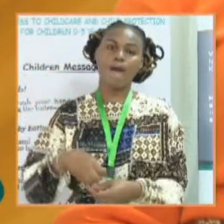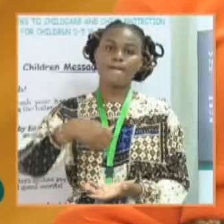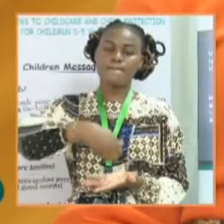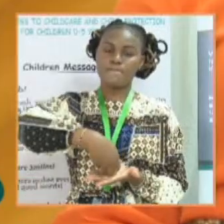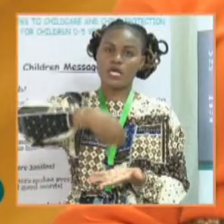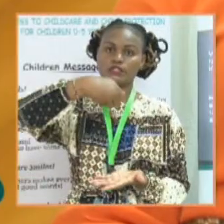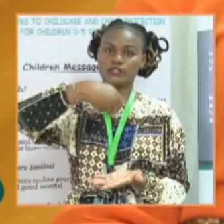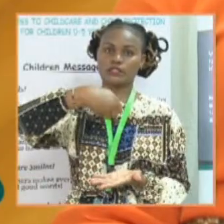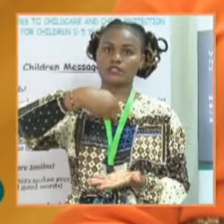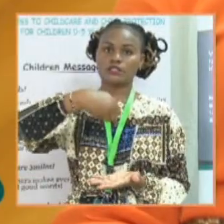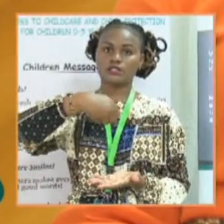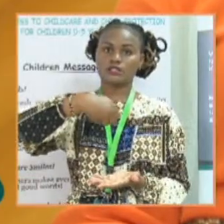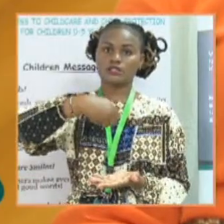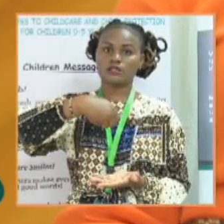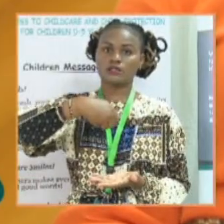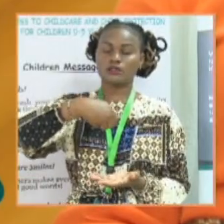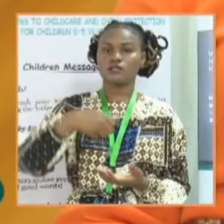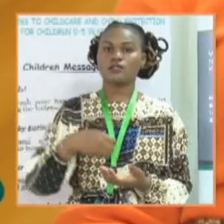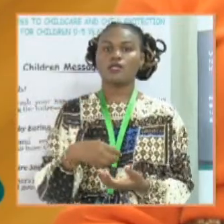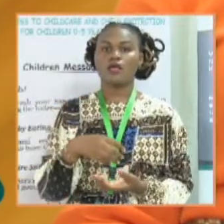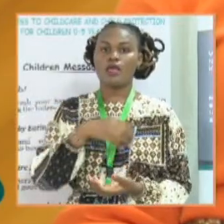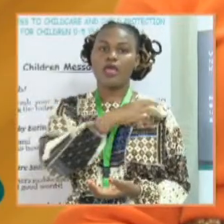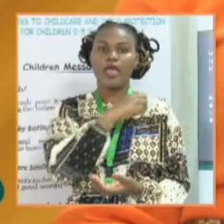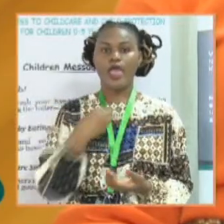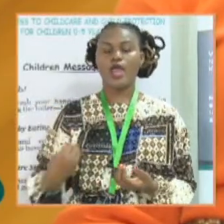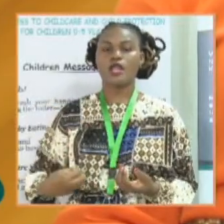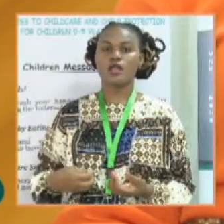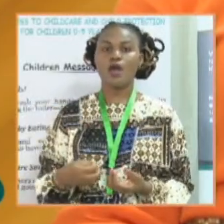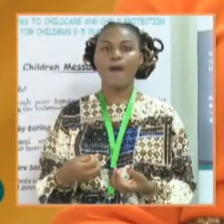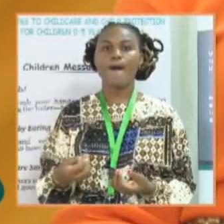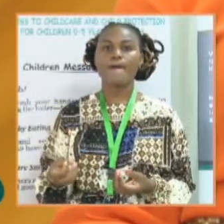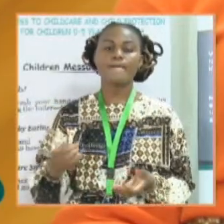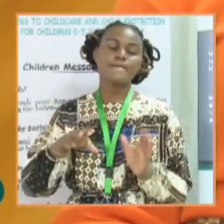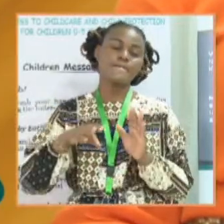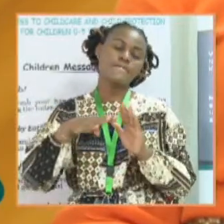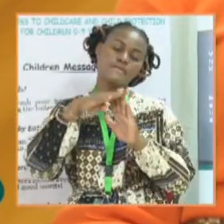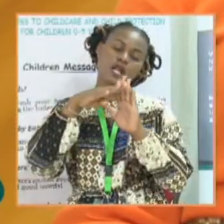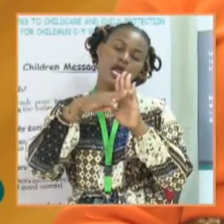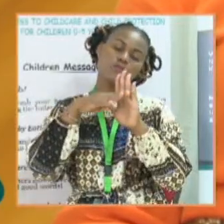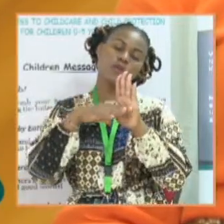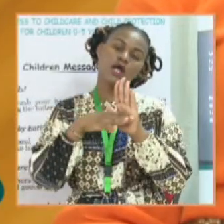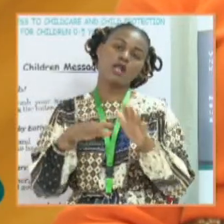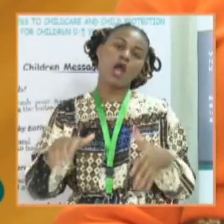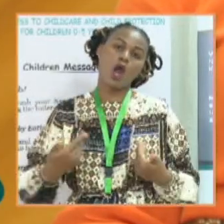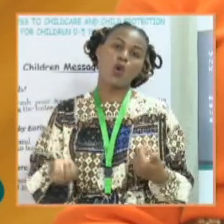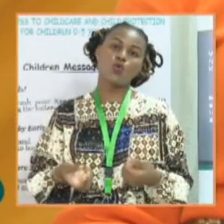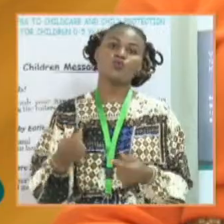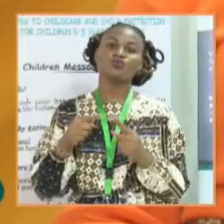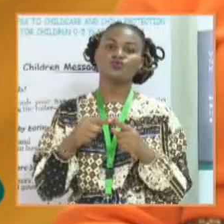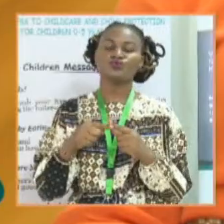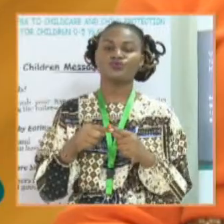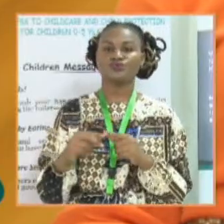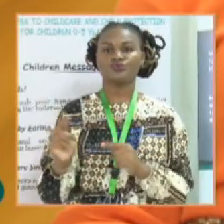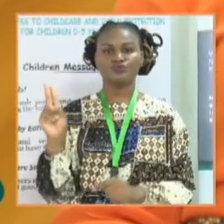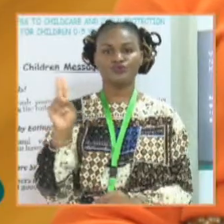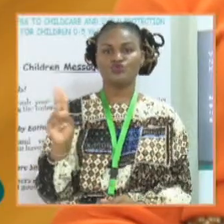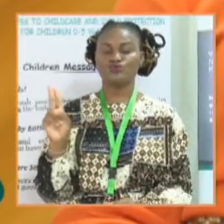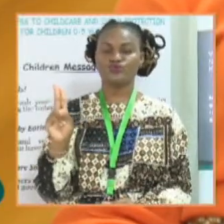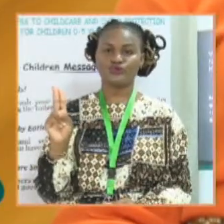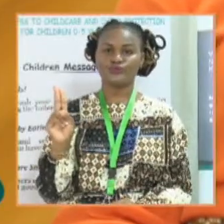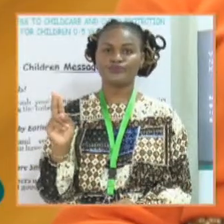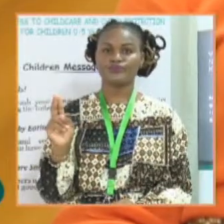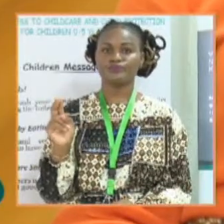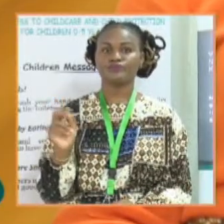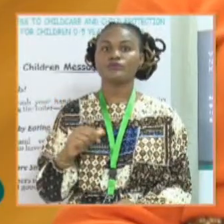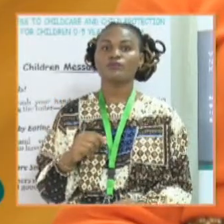mentioned or have a plan for implementation of the nurturing care. So, looking at that, we